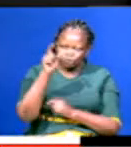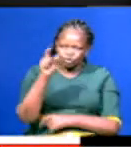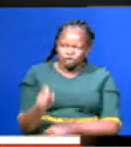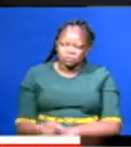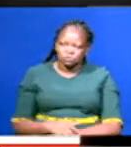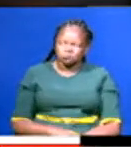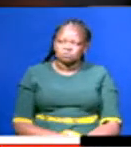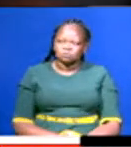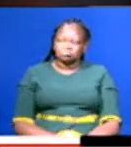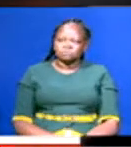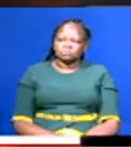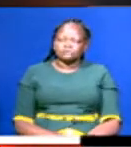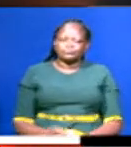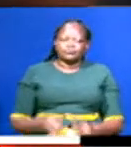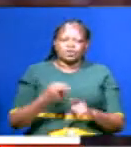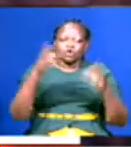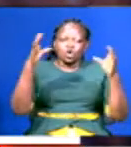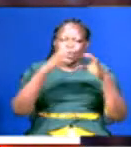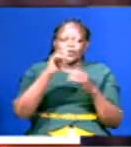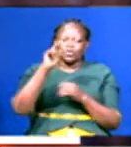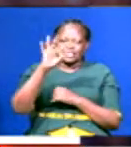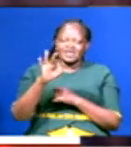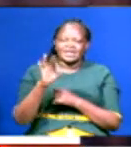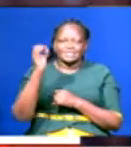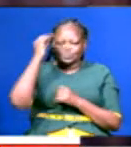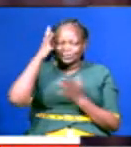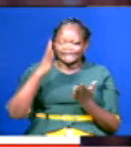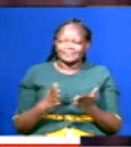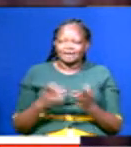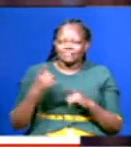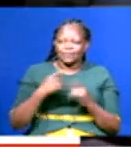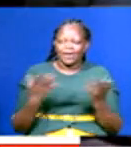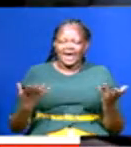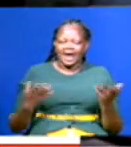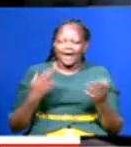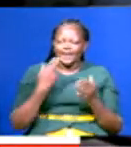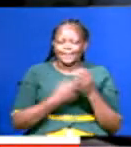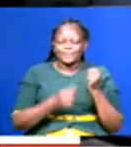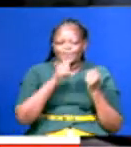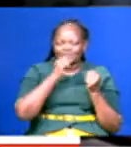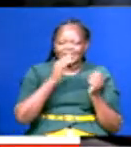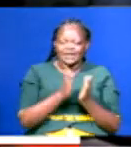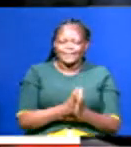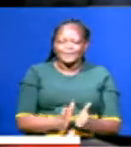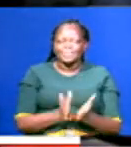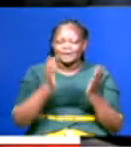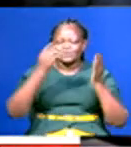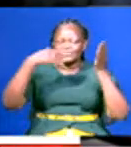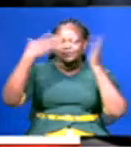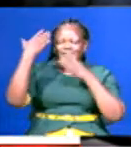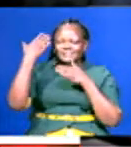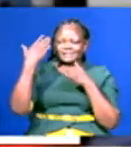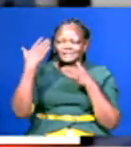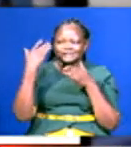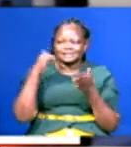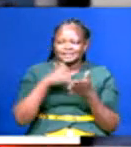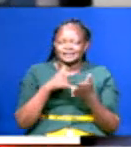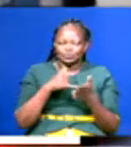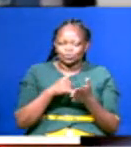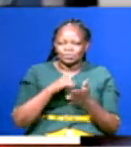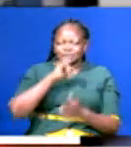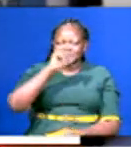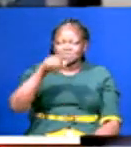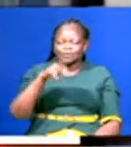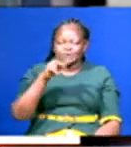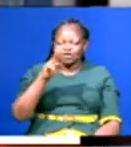The first cohort of 23 educators is drawn from both private and public universities, including Jomo Kenyatta